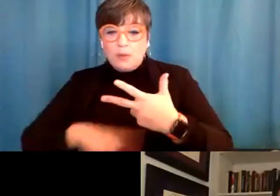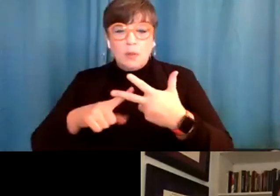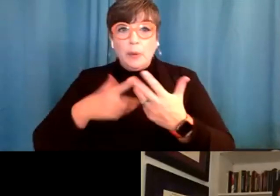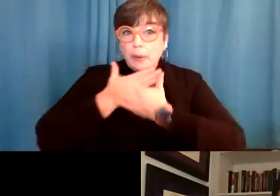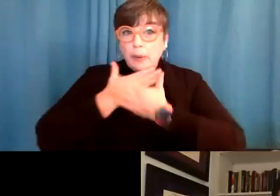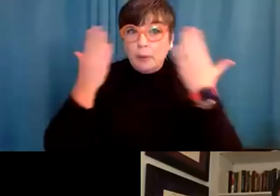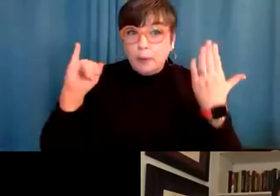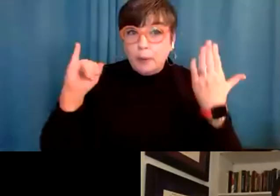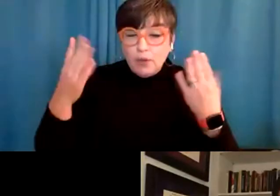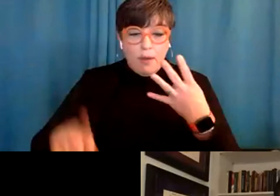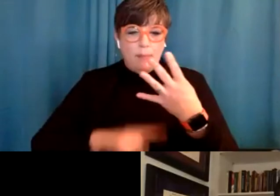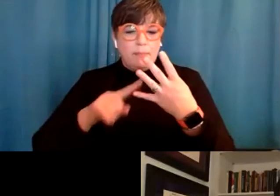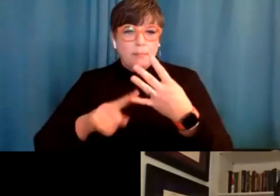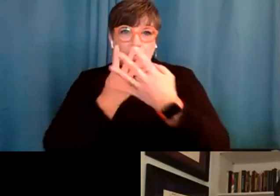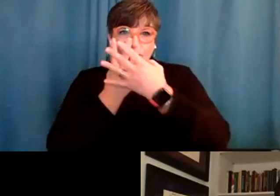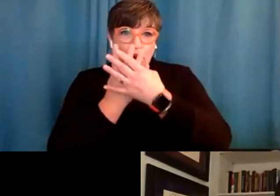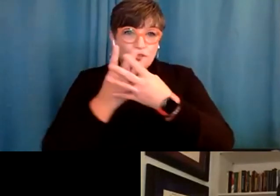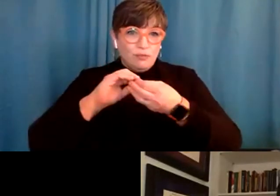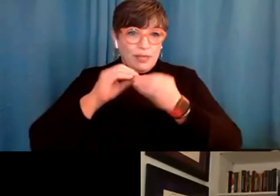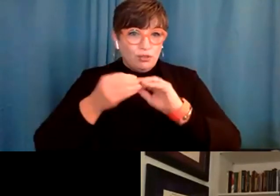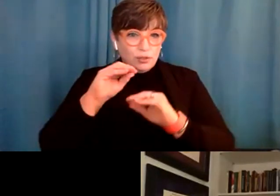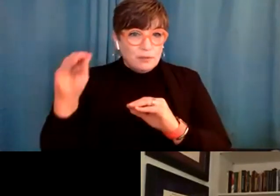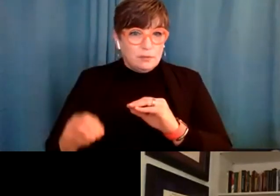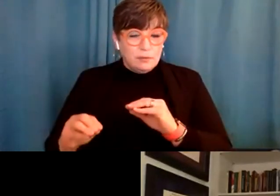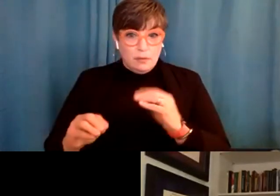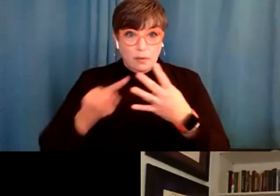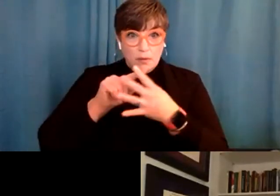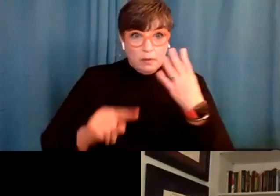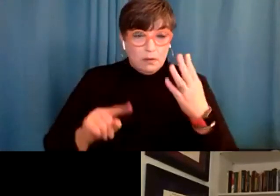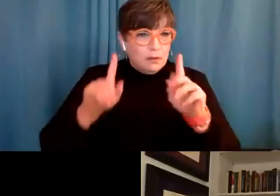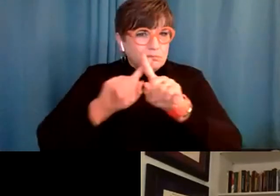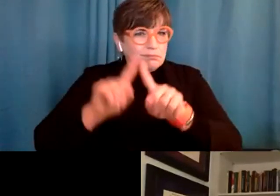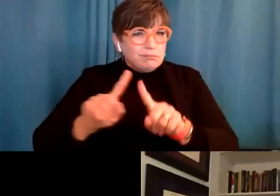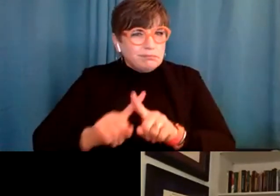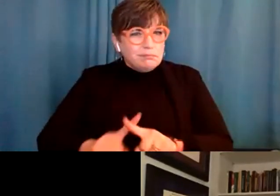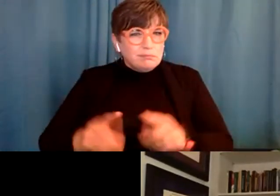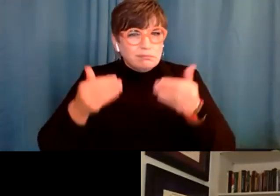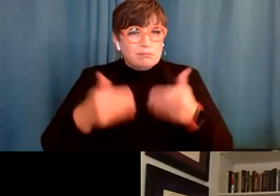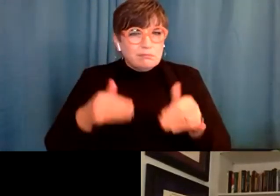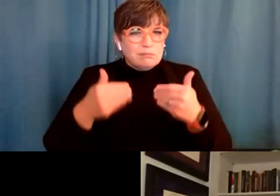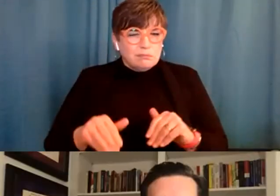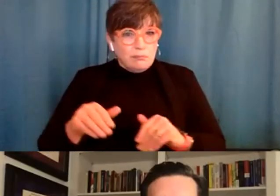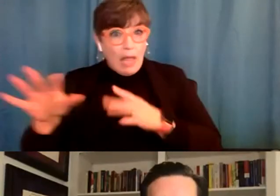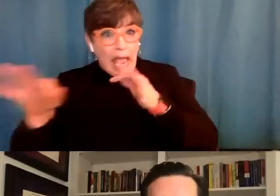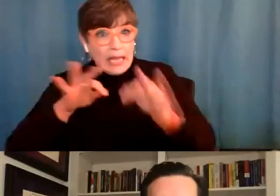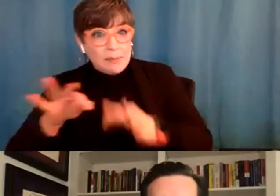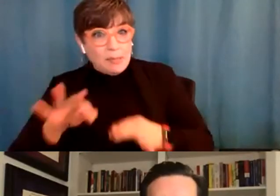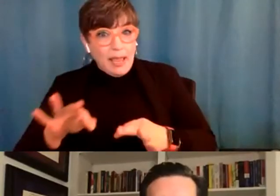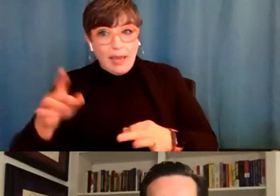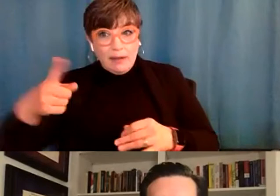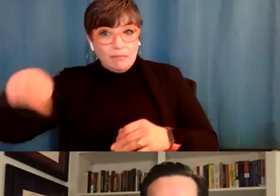rates, to explain these unsettling and different police practices. And you can take the image